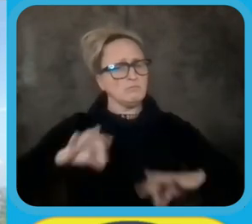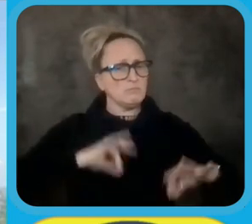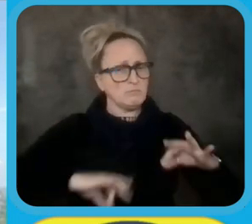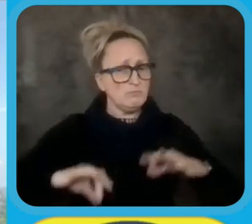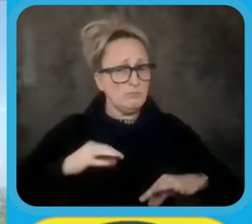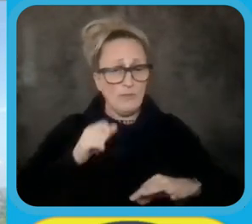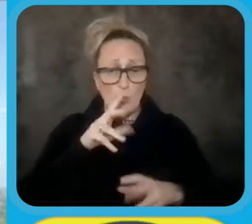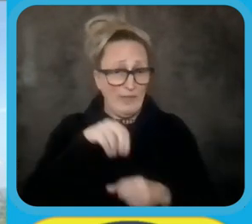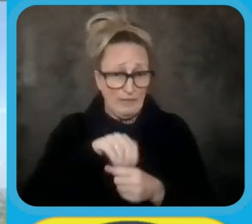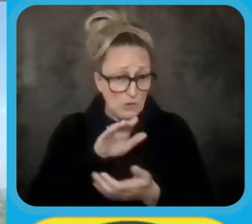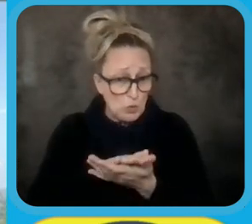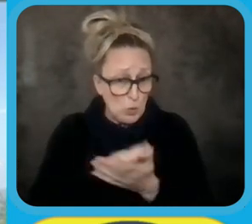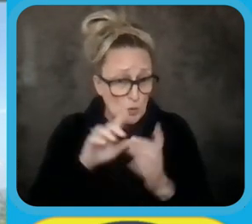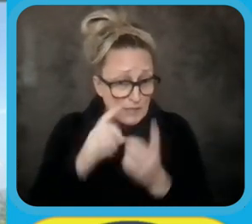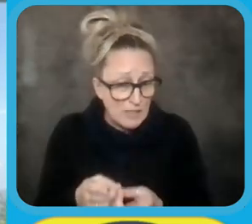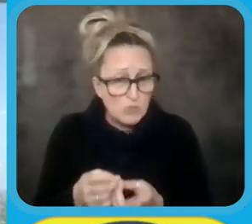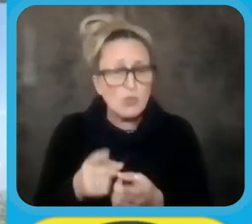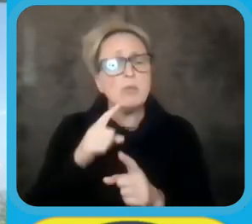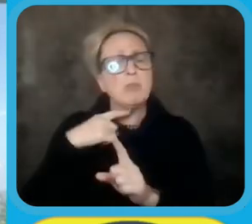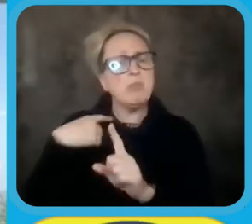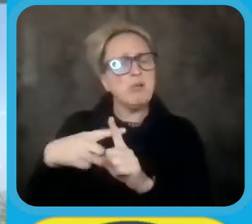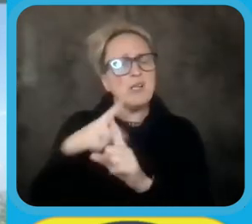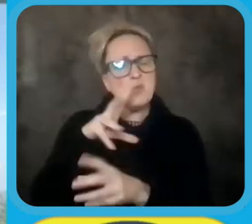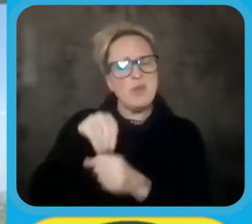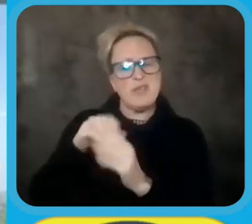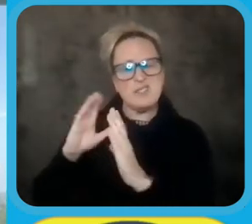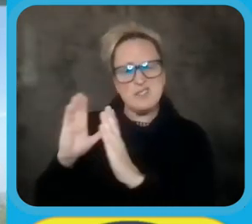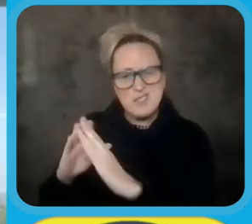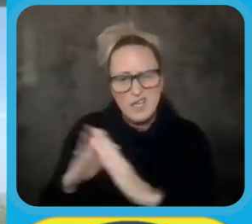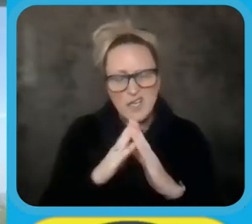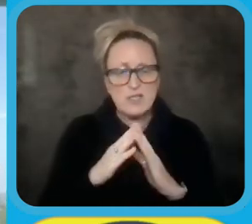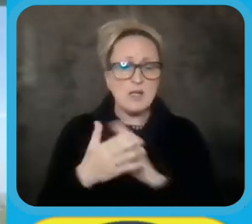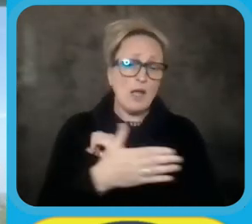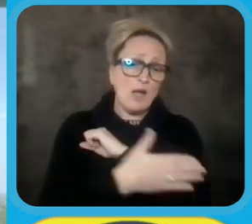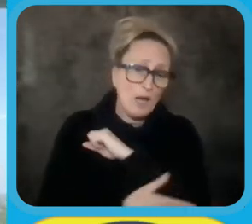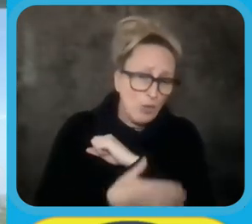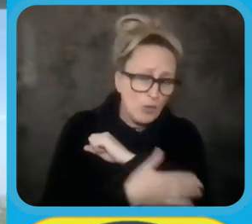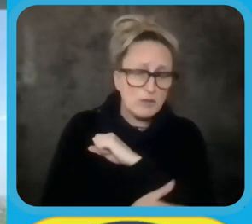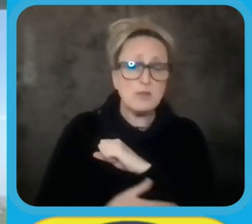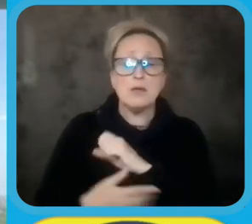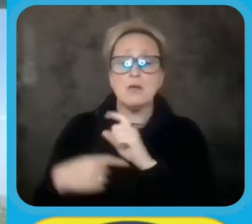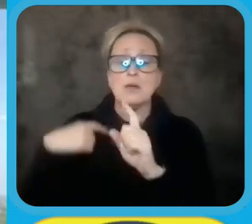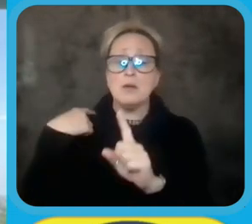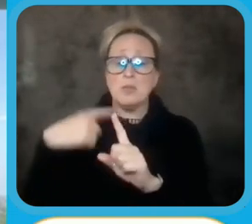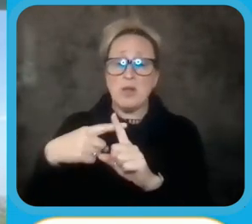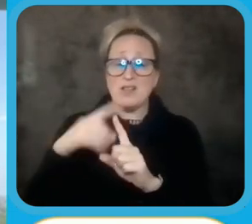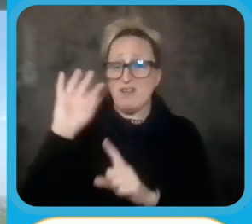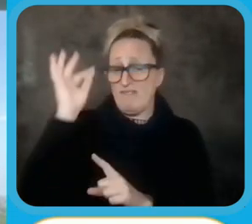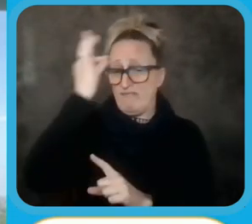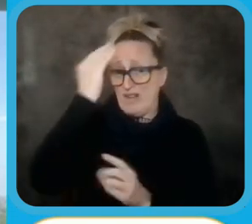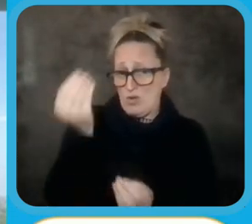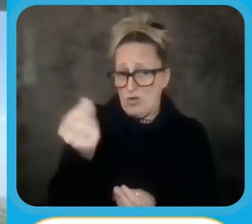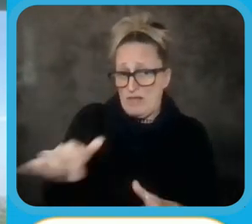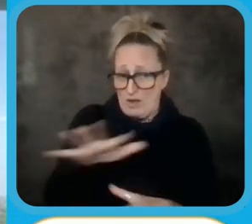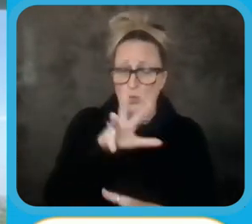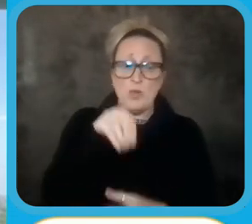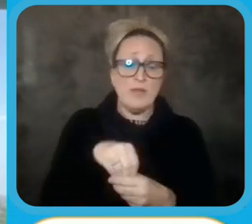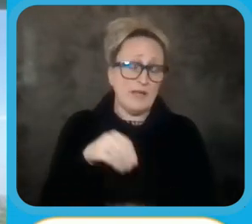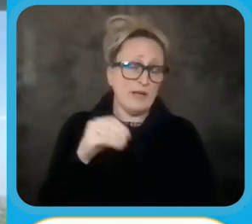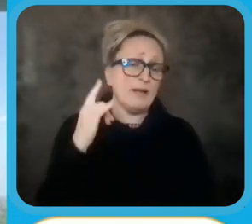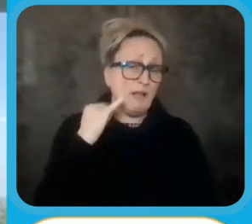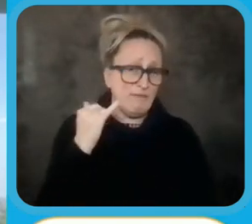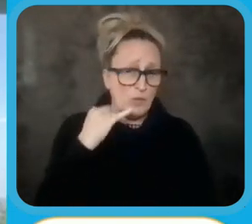within our school districts, but also within our cities, our counties, and even federal land in the state of California